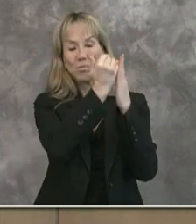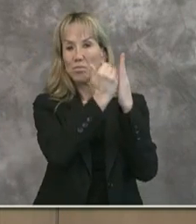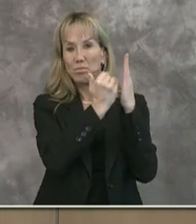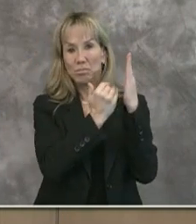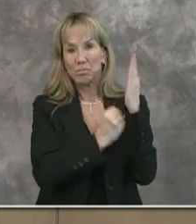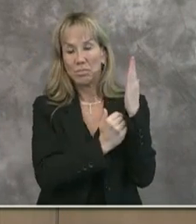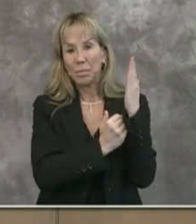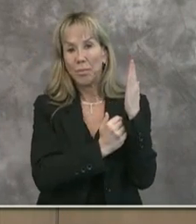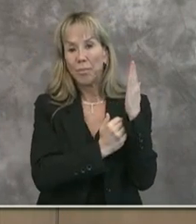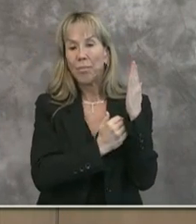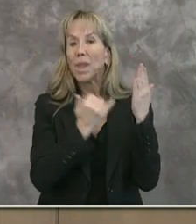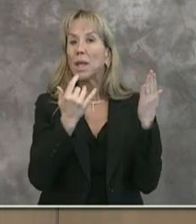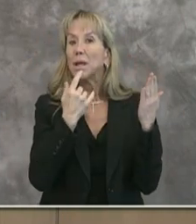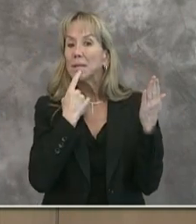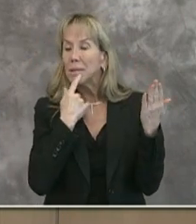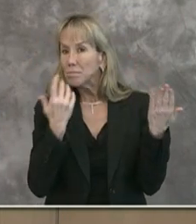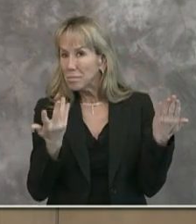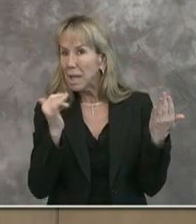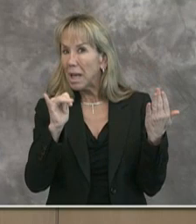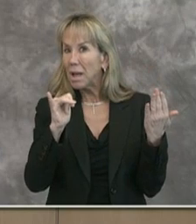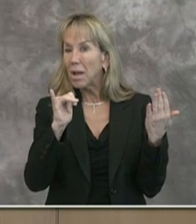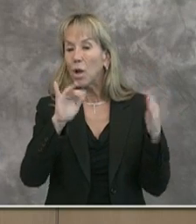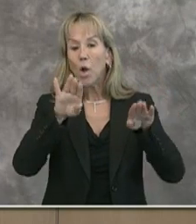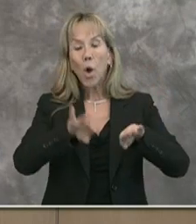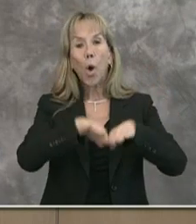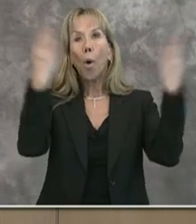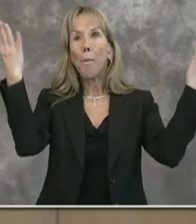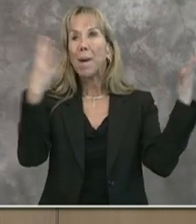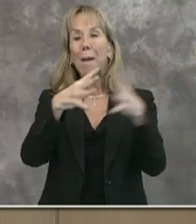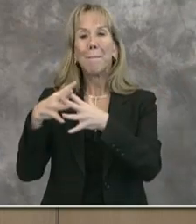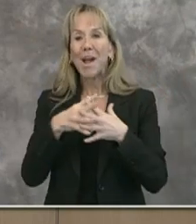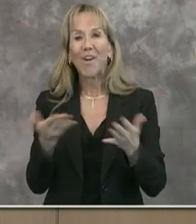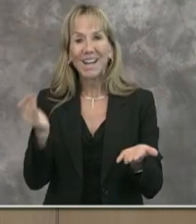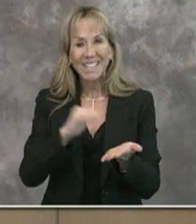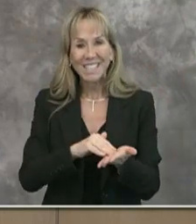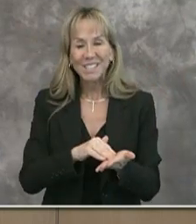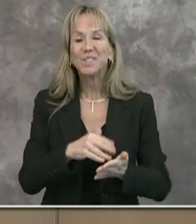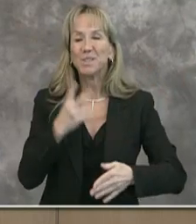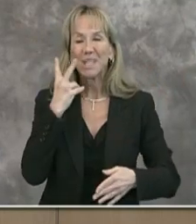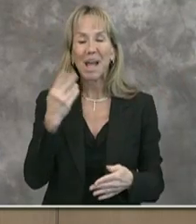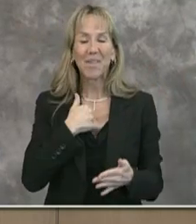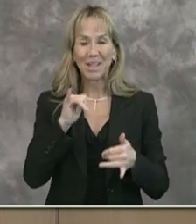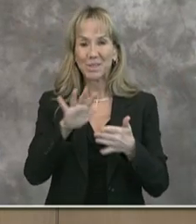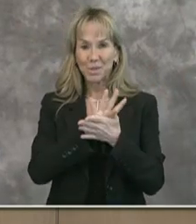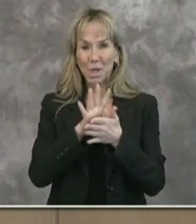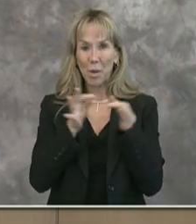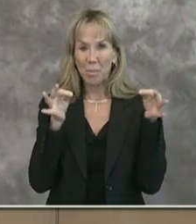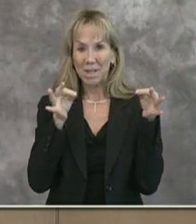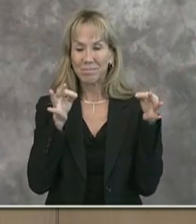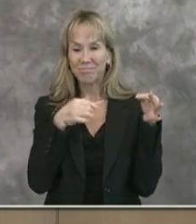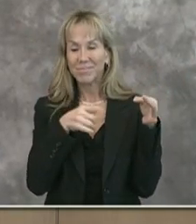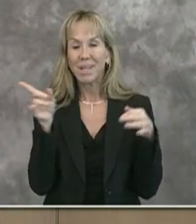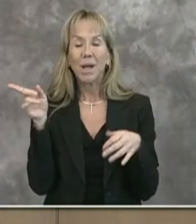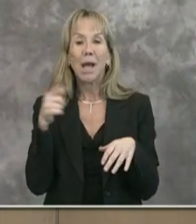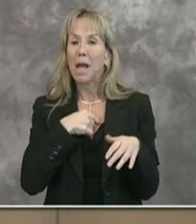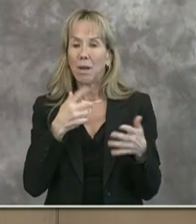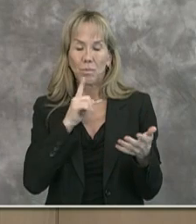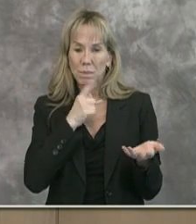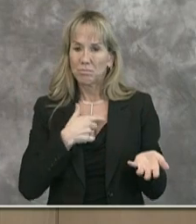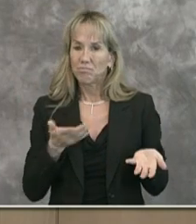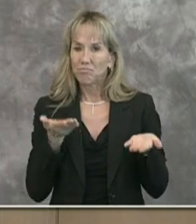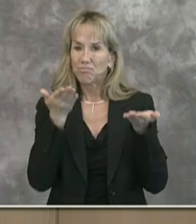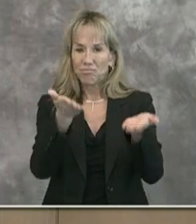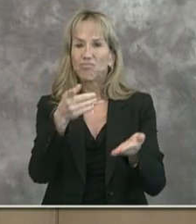guidelines, opening up America again. This is that document, and I would strongly encourage you to review